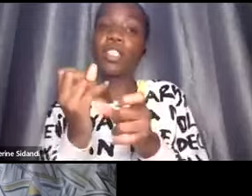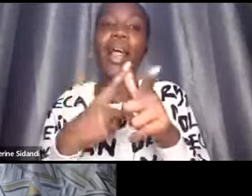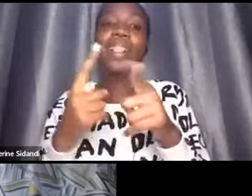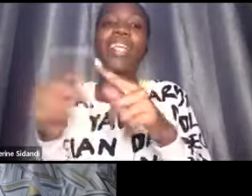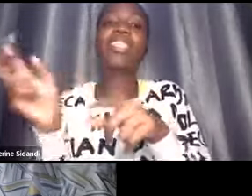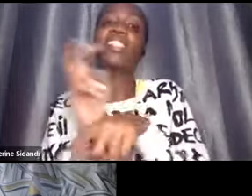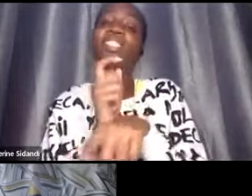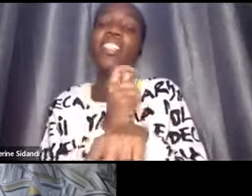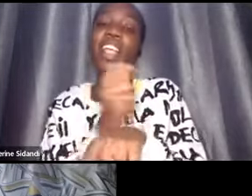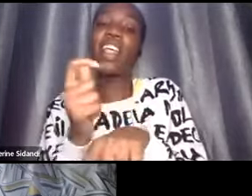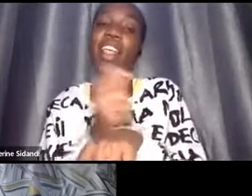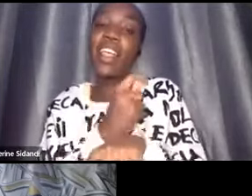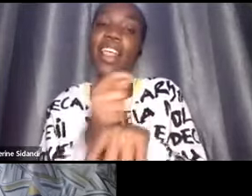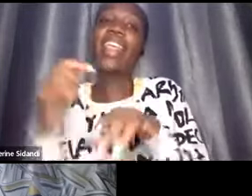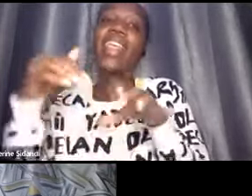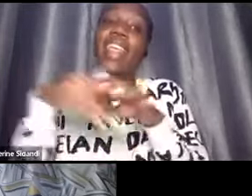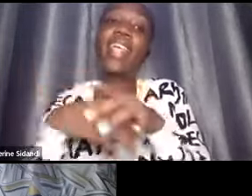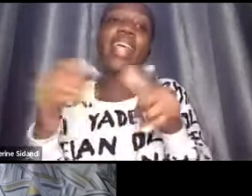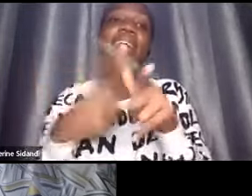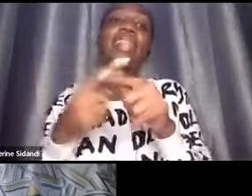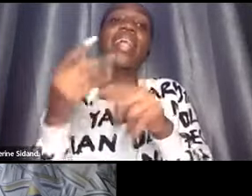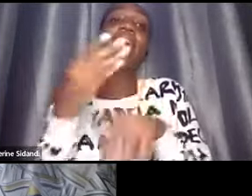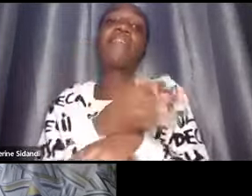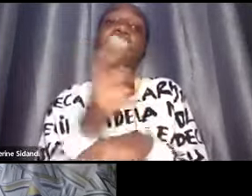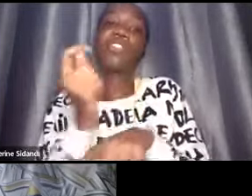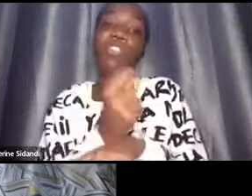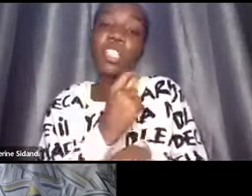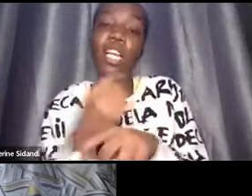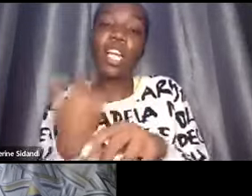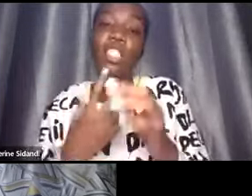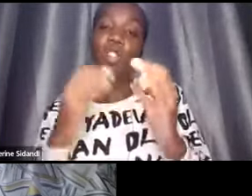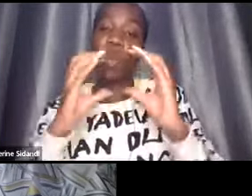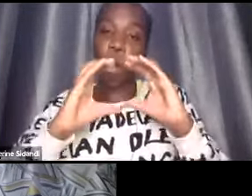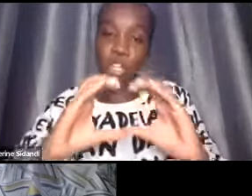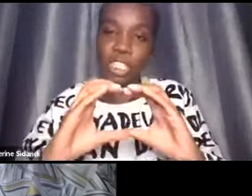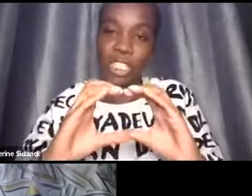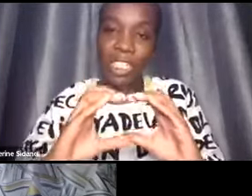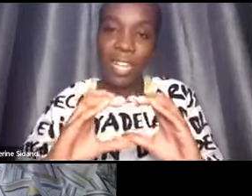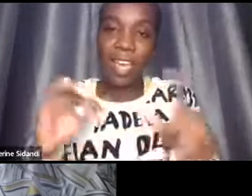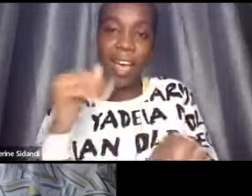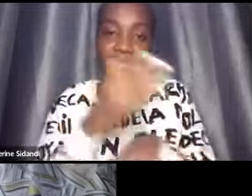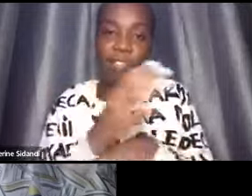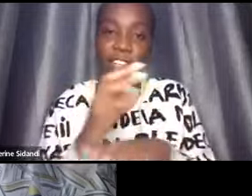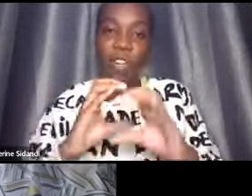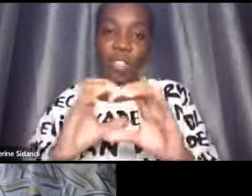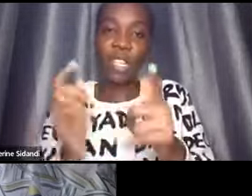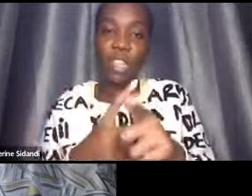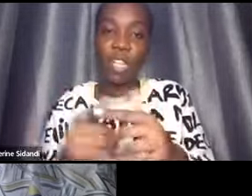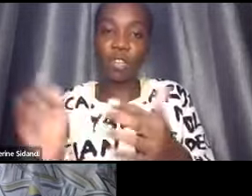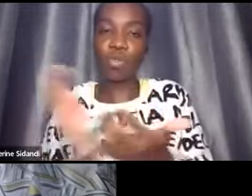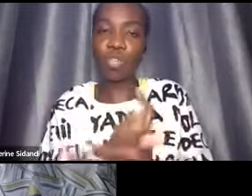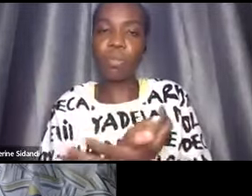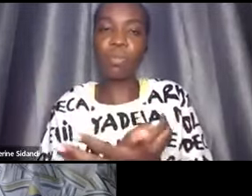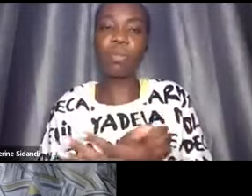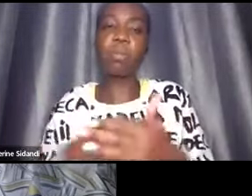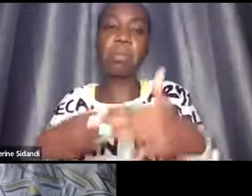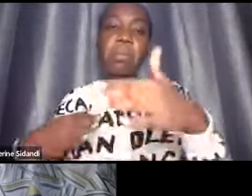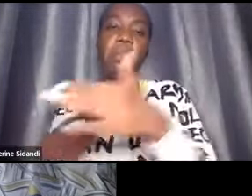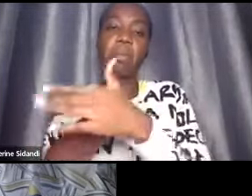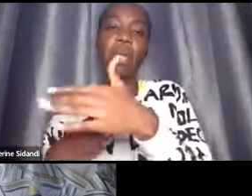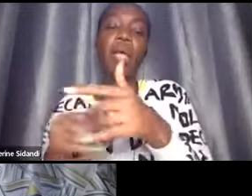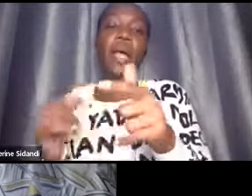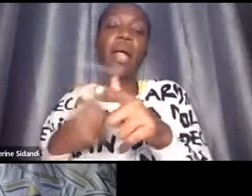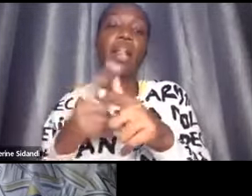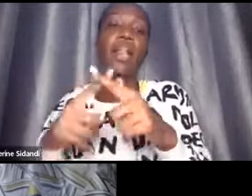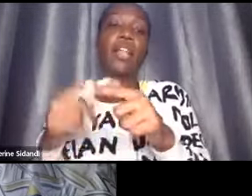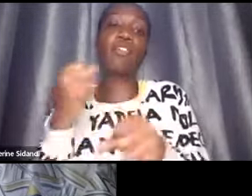internally. After training, we coach. After coaching, we remove the obstacles. We use what we call the force field analysis. We